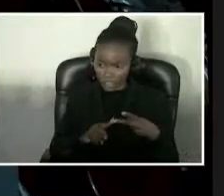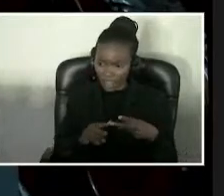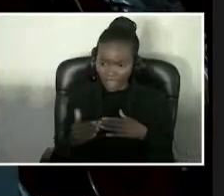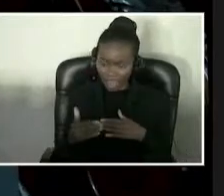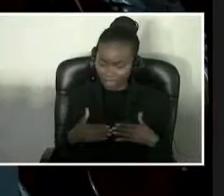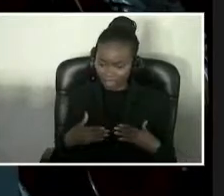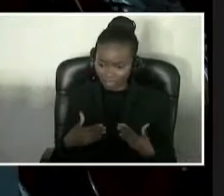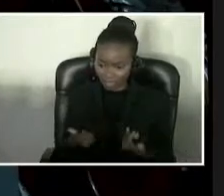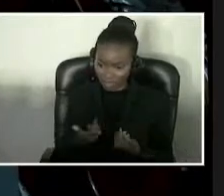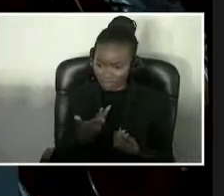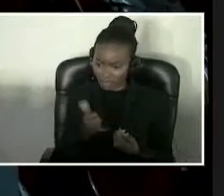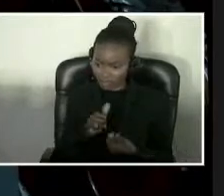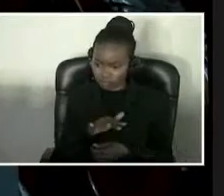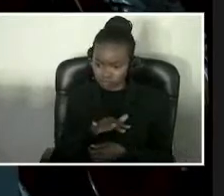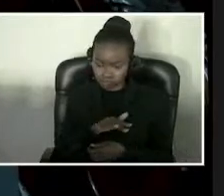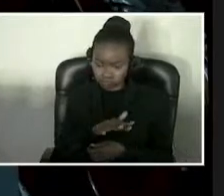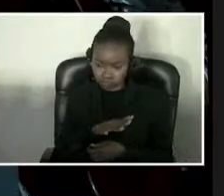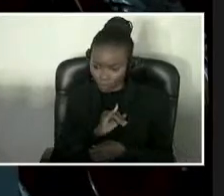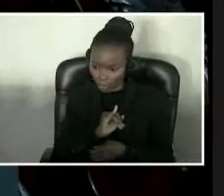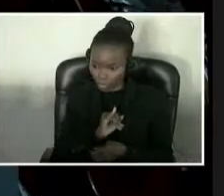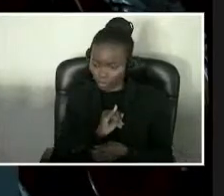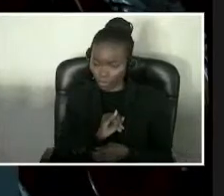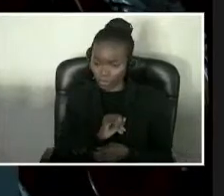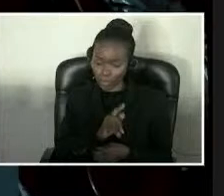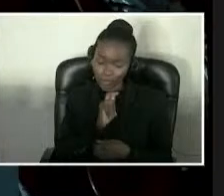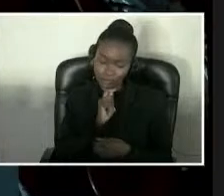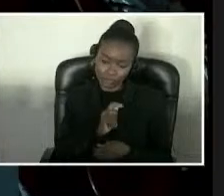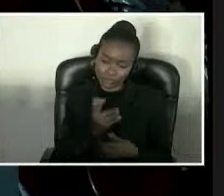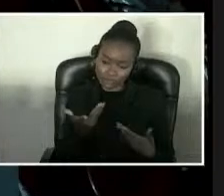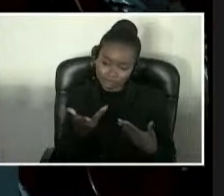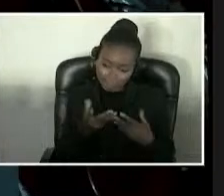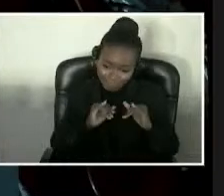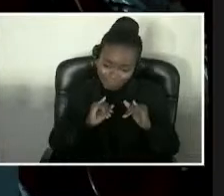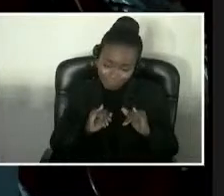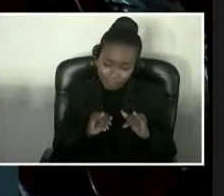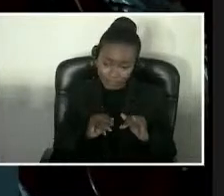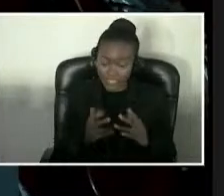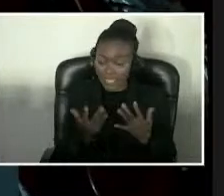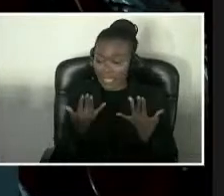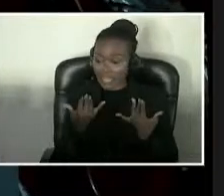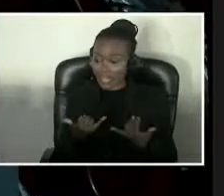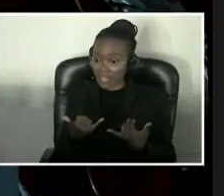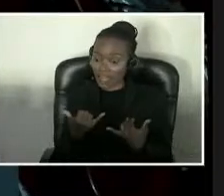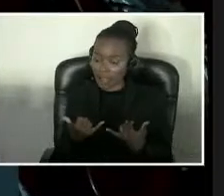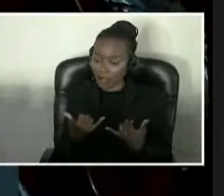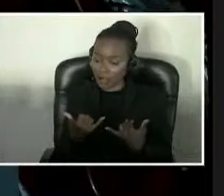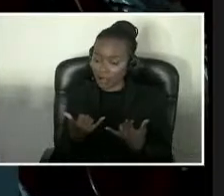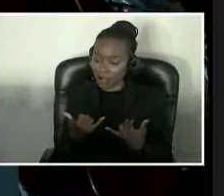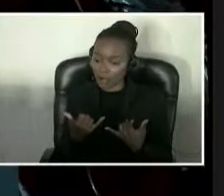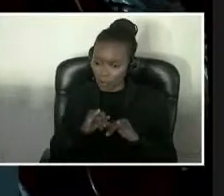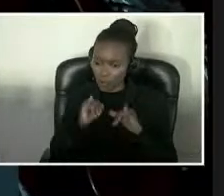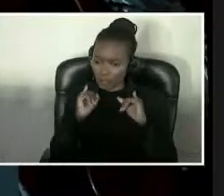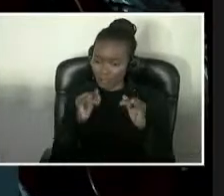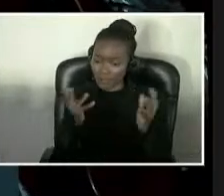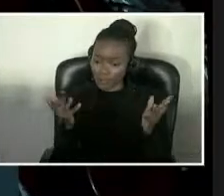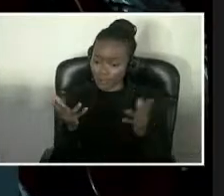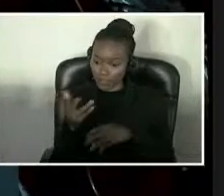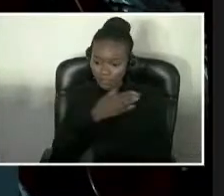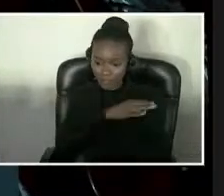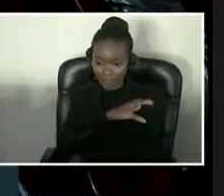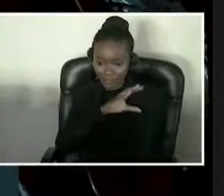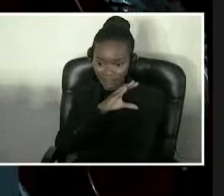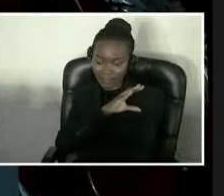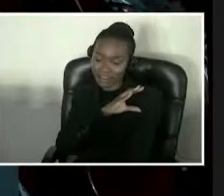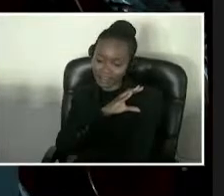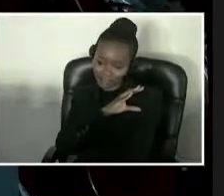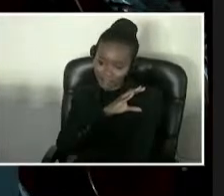know it is all rhetoric and good hair the situation is worse in clinics according